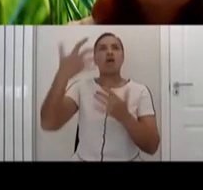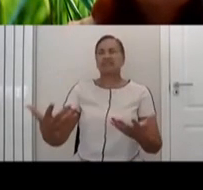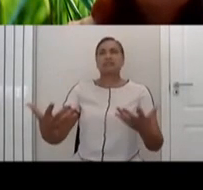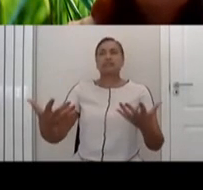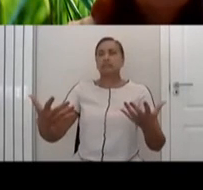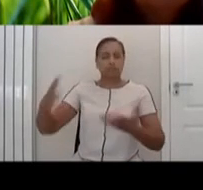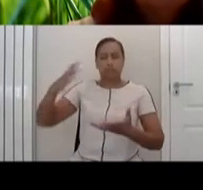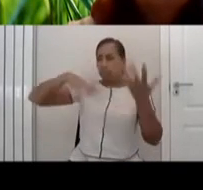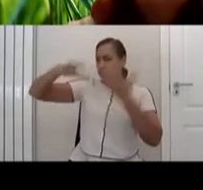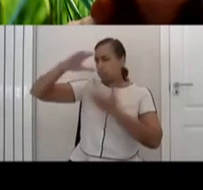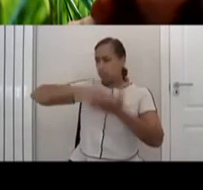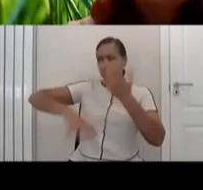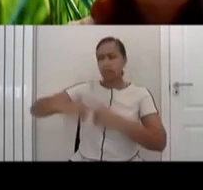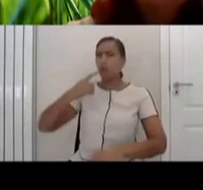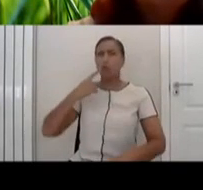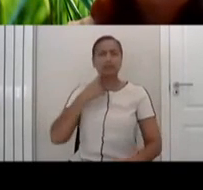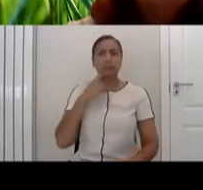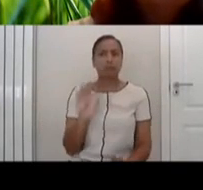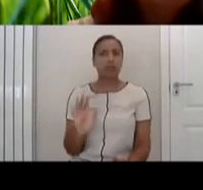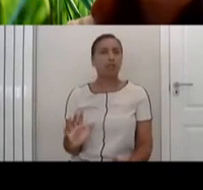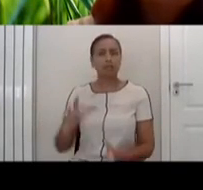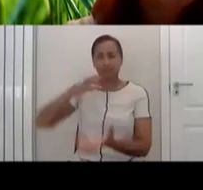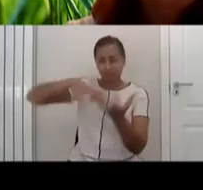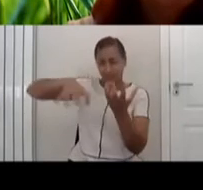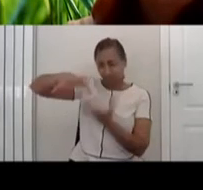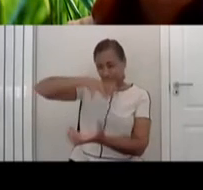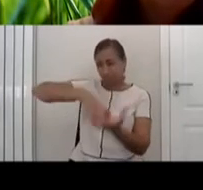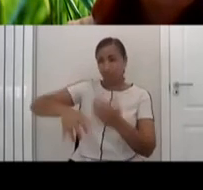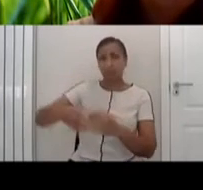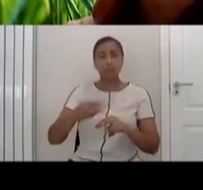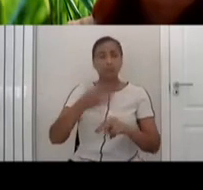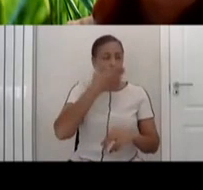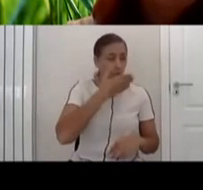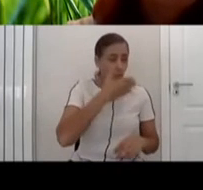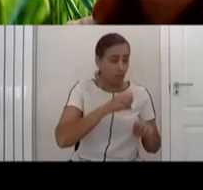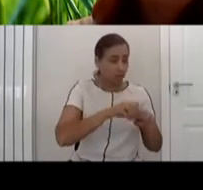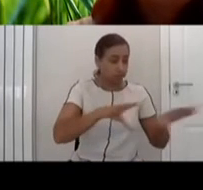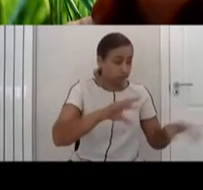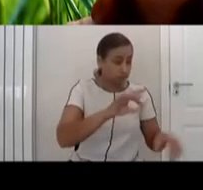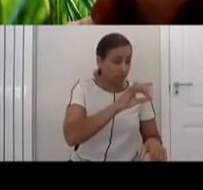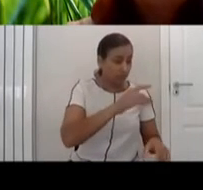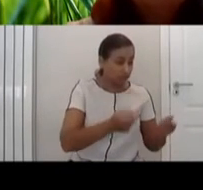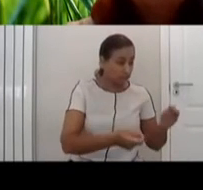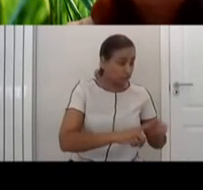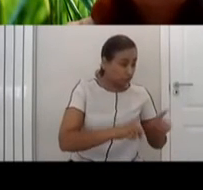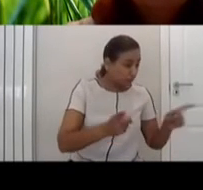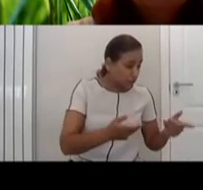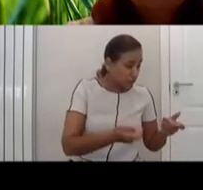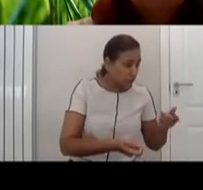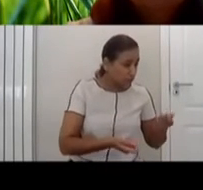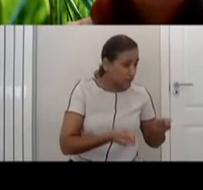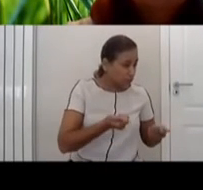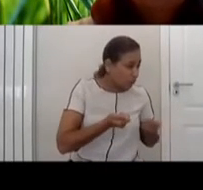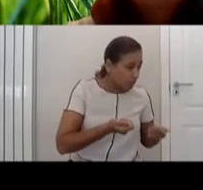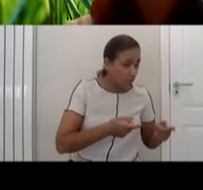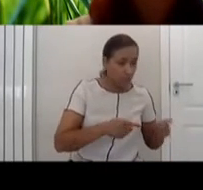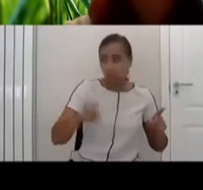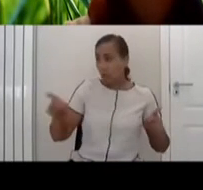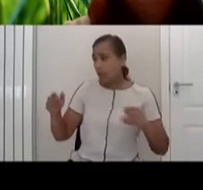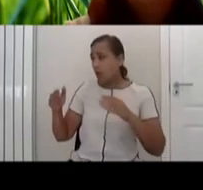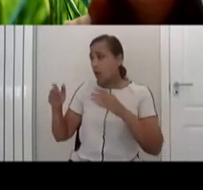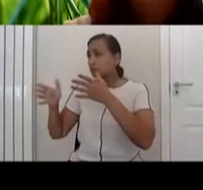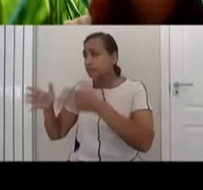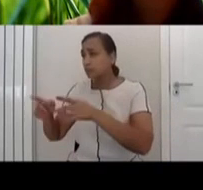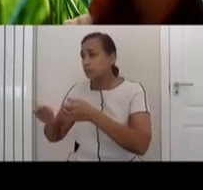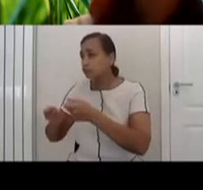what you're saying is to not be as simplistic as that. It might be if it's a school and there's an outbreak, you might treat that differently to if it's, I don't know, a hospital,